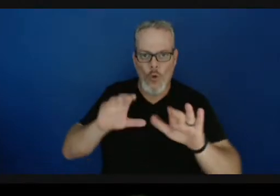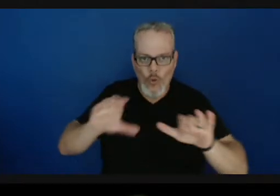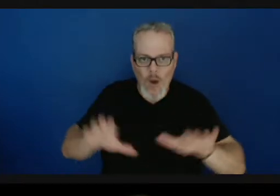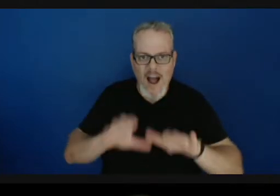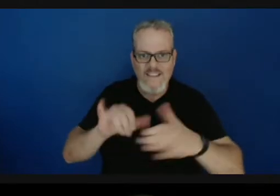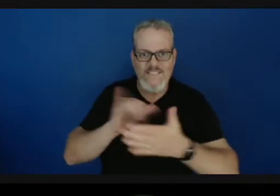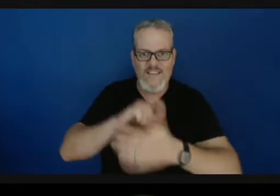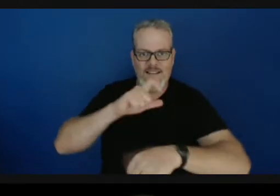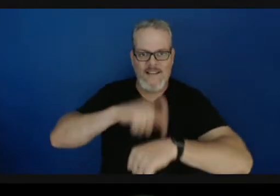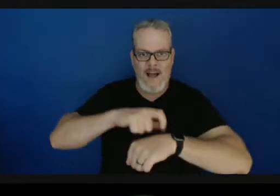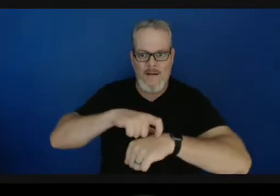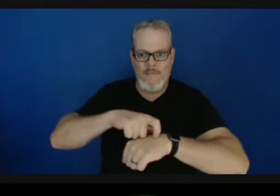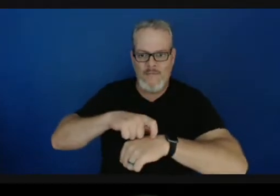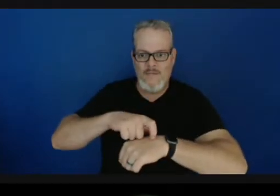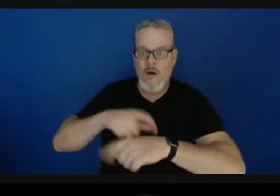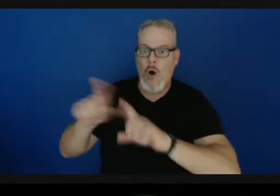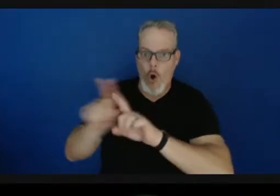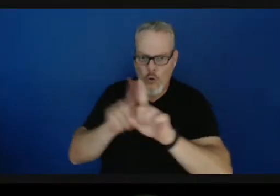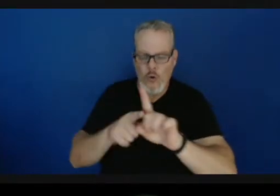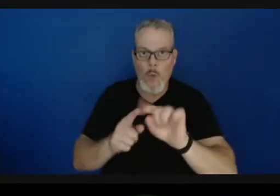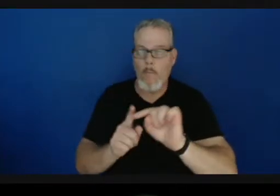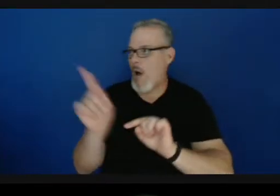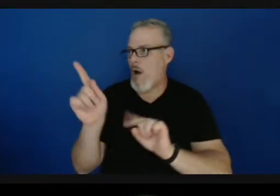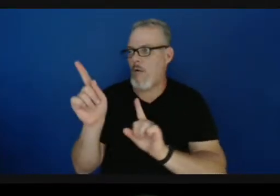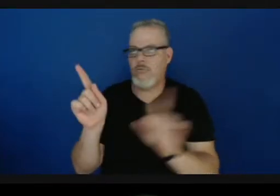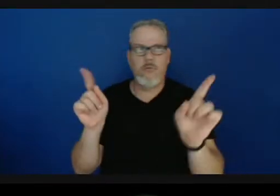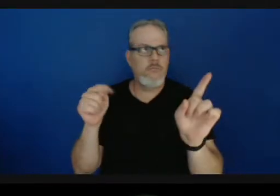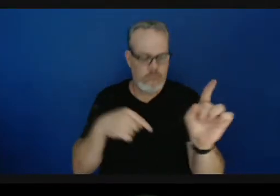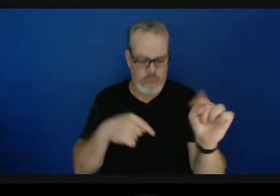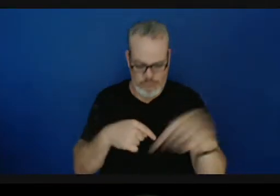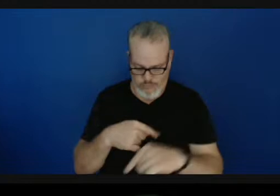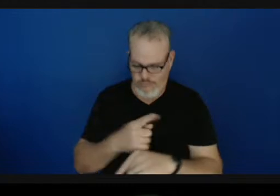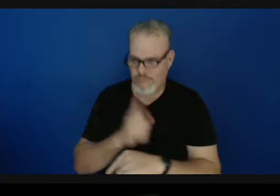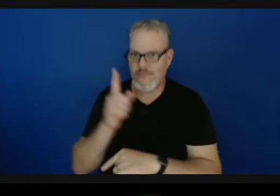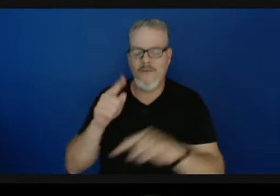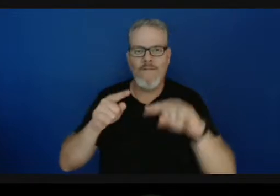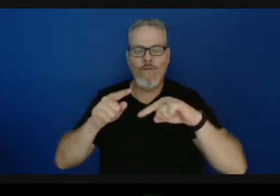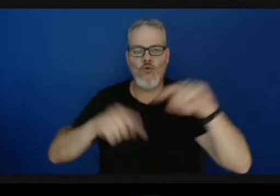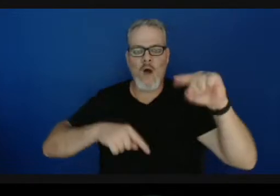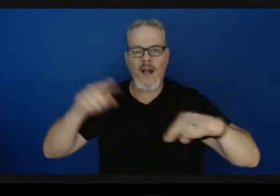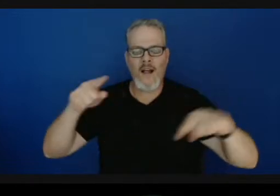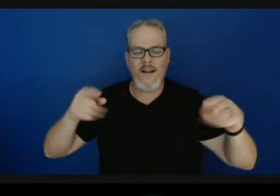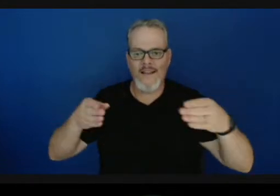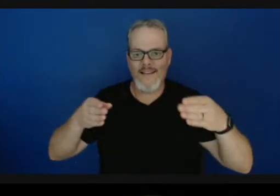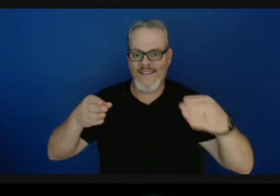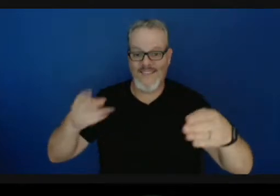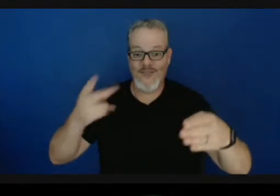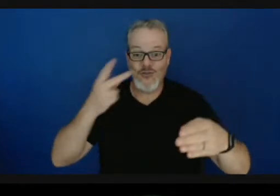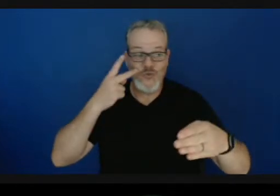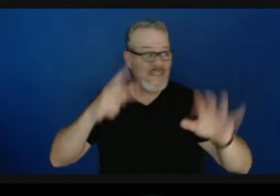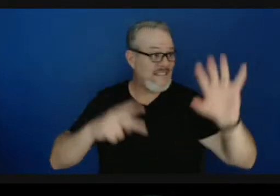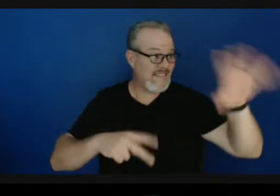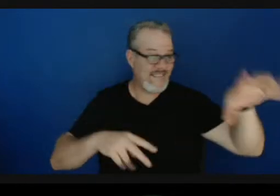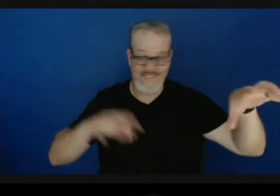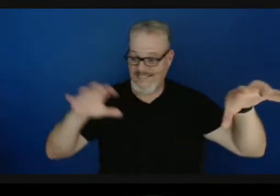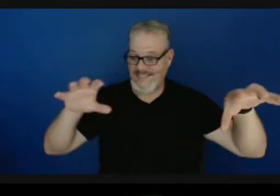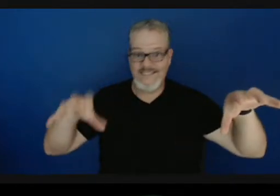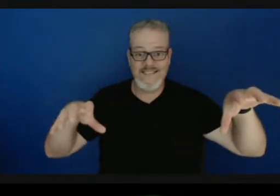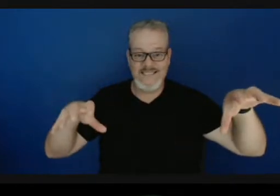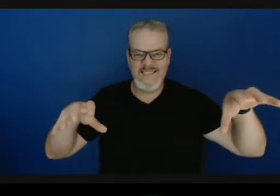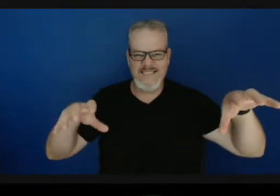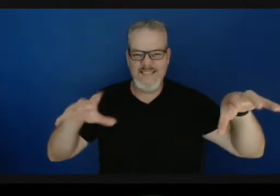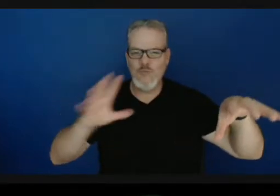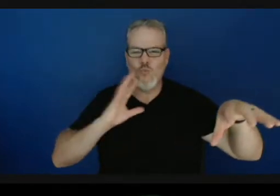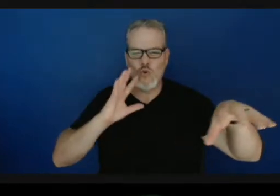massive GPS movements. So you can see that the interaction between the two is something that is going to matter, but we'll touch on that probably more